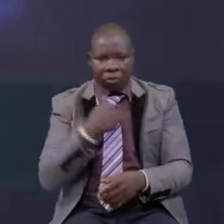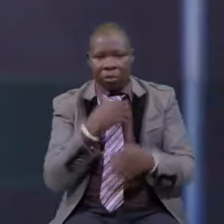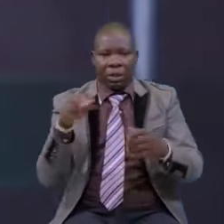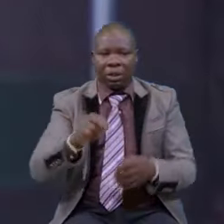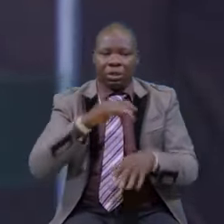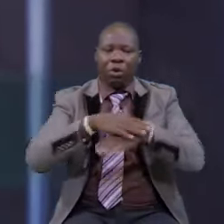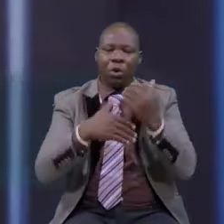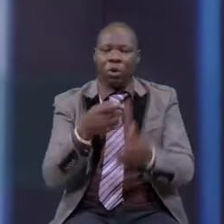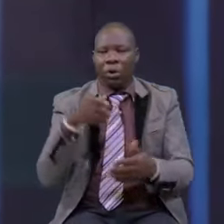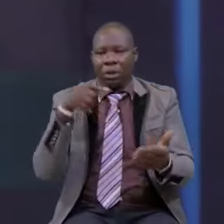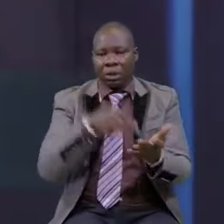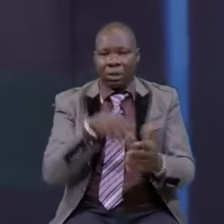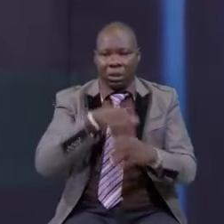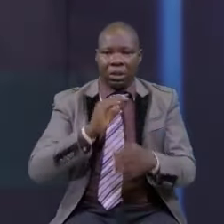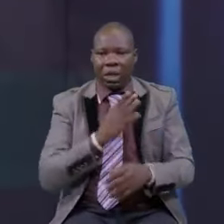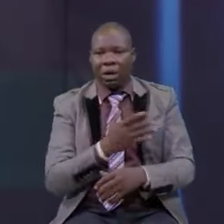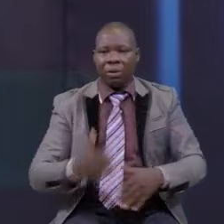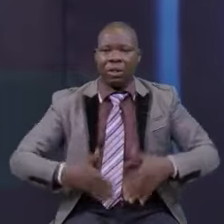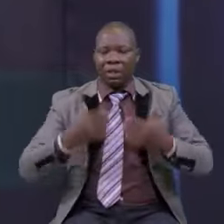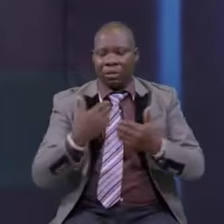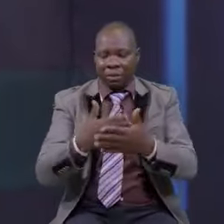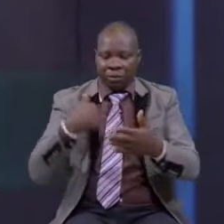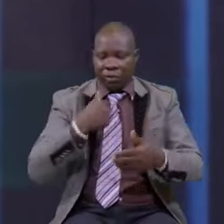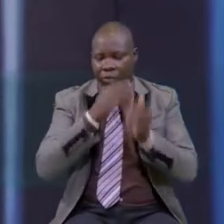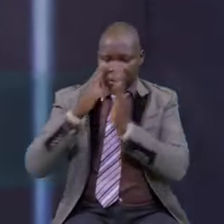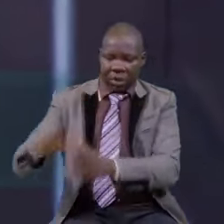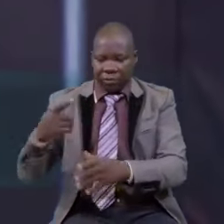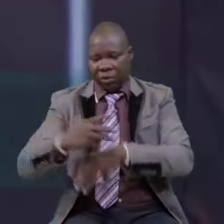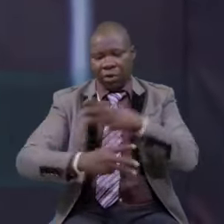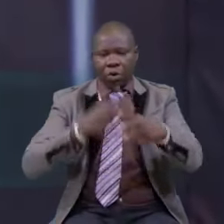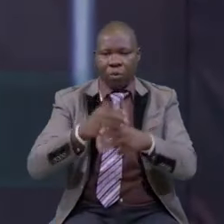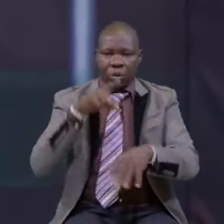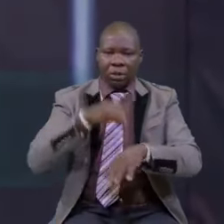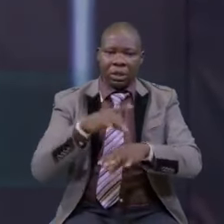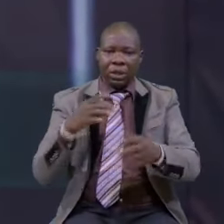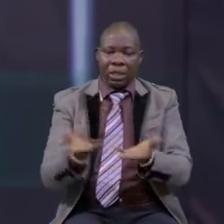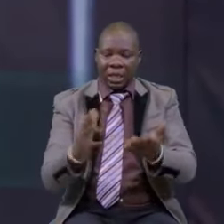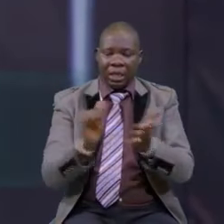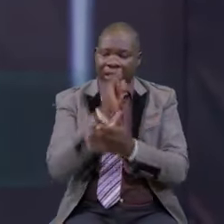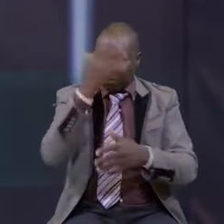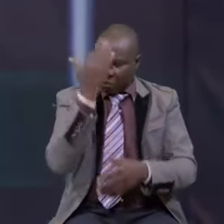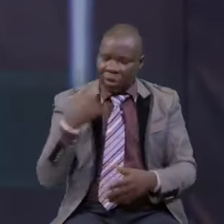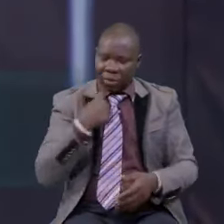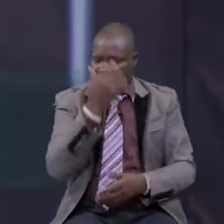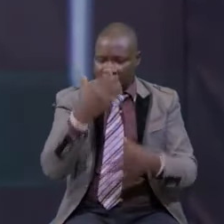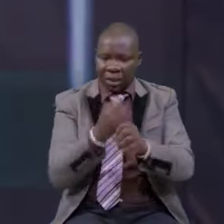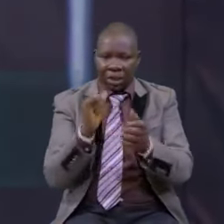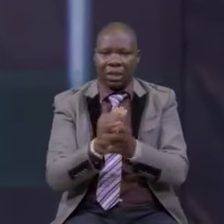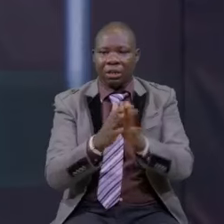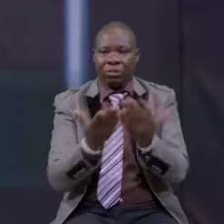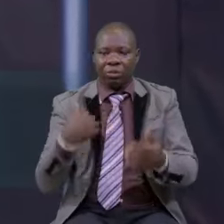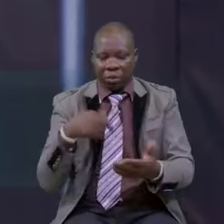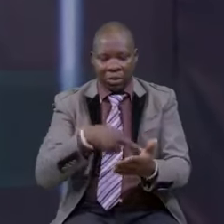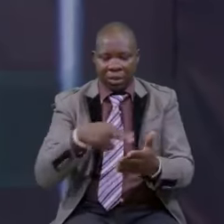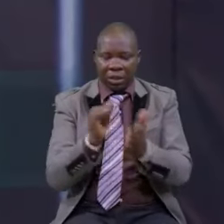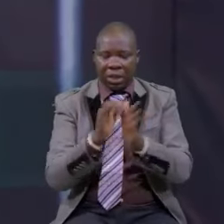lives before we leave the world here, that's why we take that book, we read that book, we love that book,